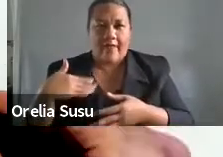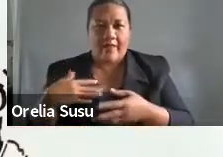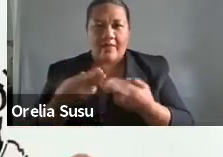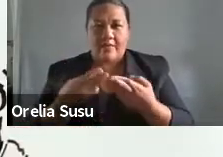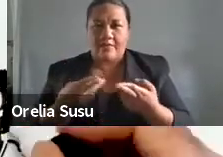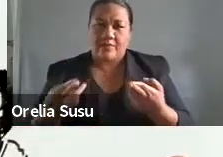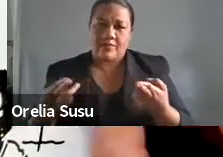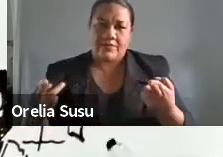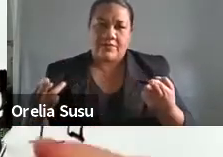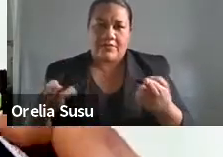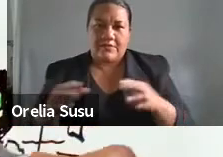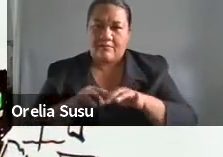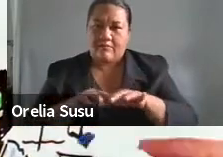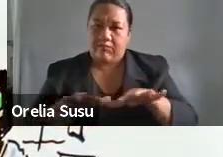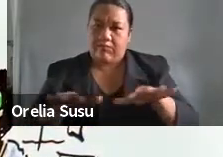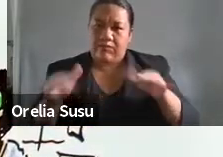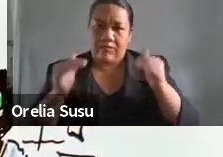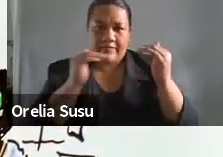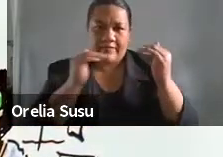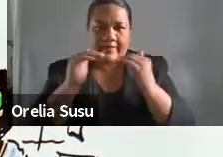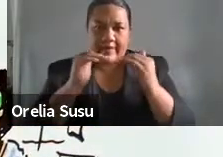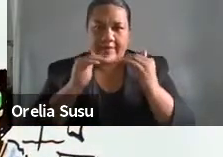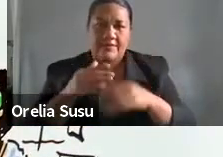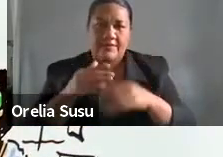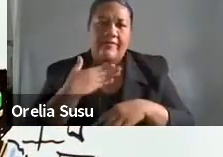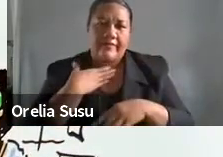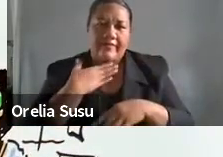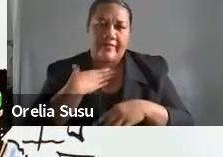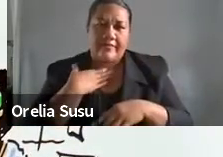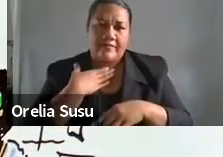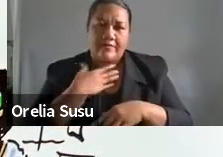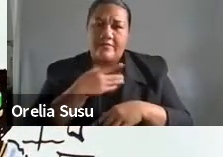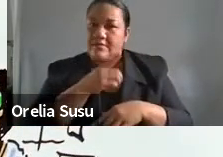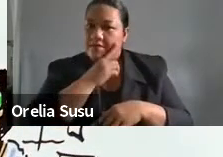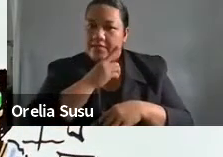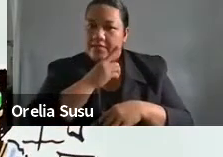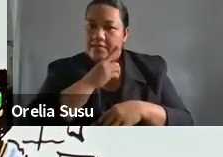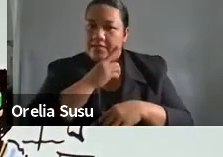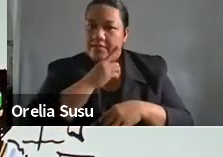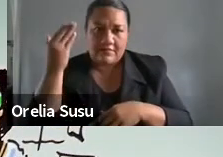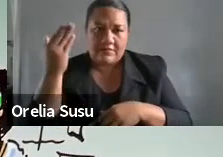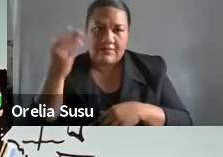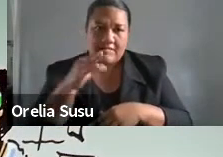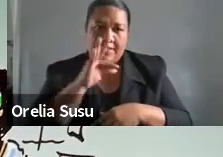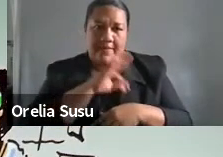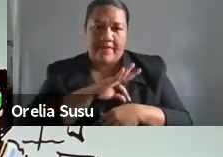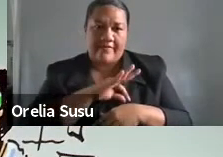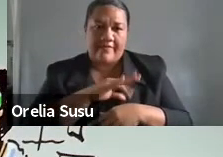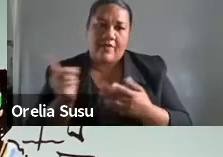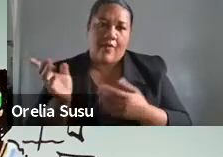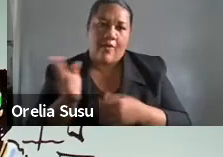It's time to hear feminist voices and build solutions that benefit all people and the planet.